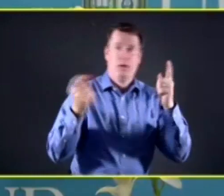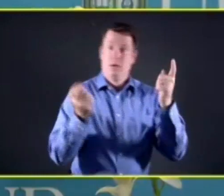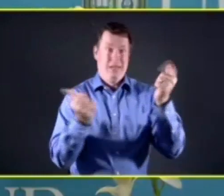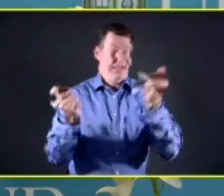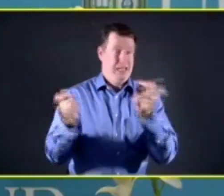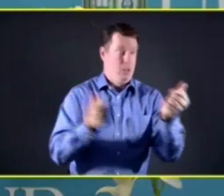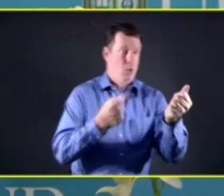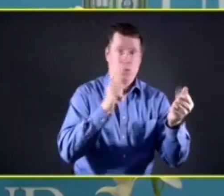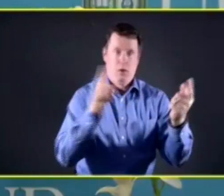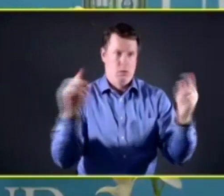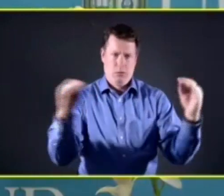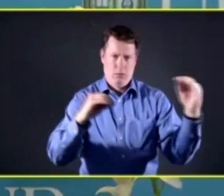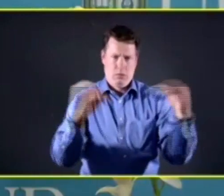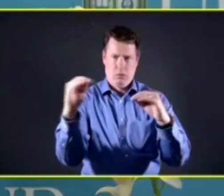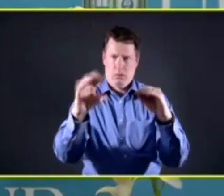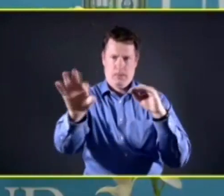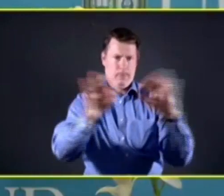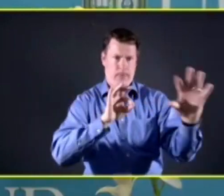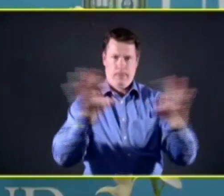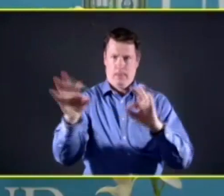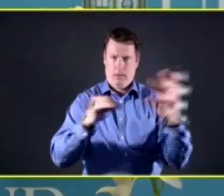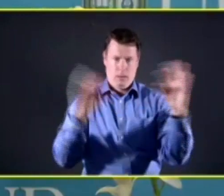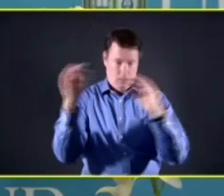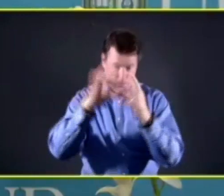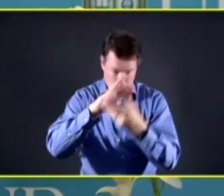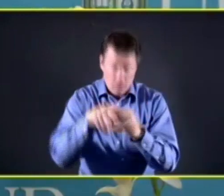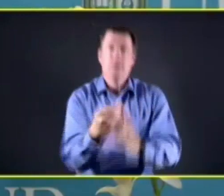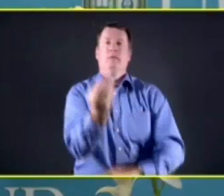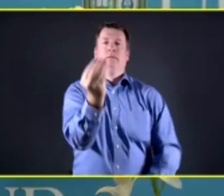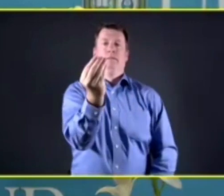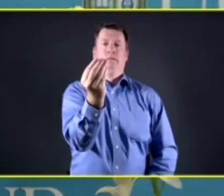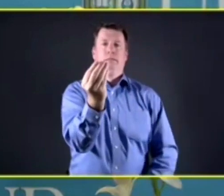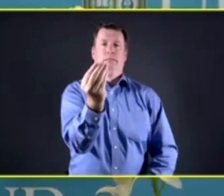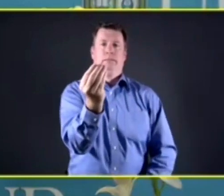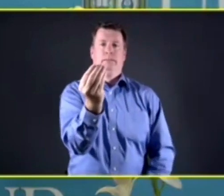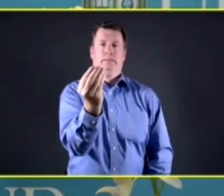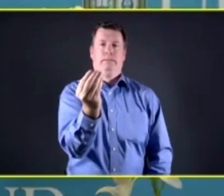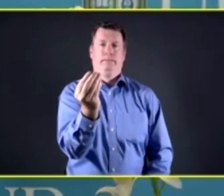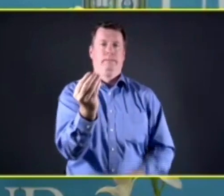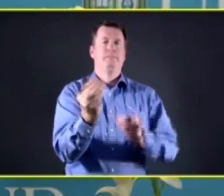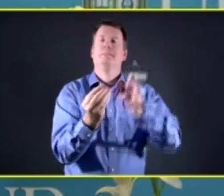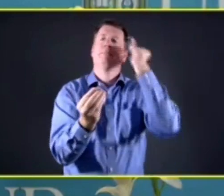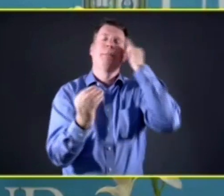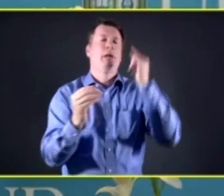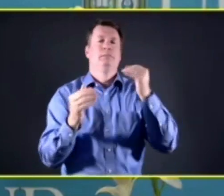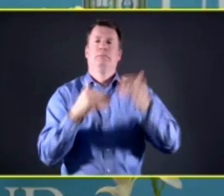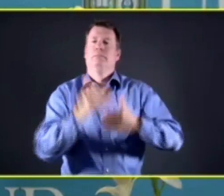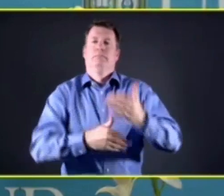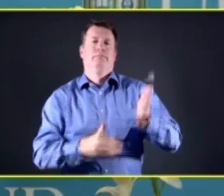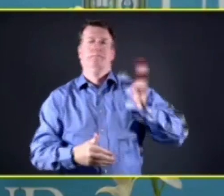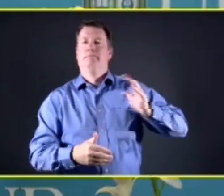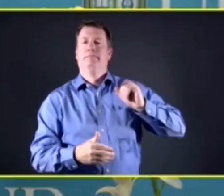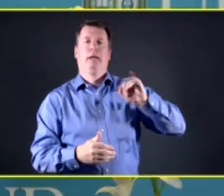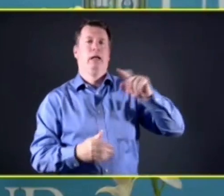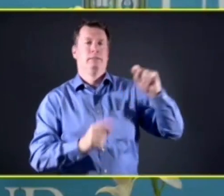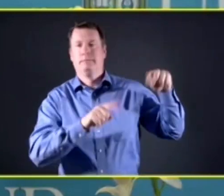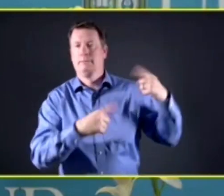years. And Brett Dahlberg from WXXI, thanks for joining us today. Hi,